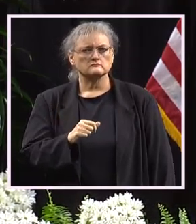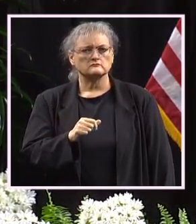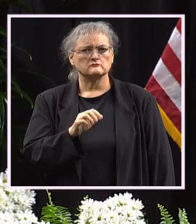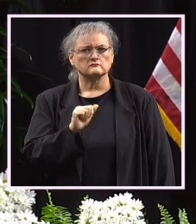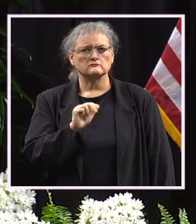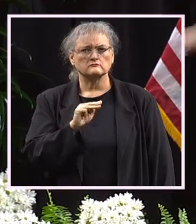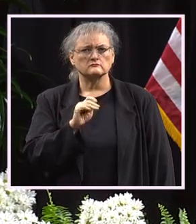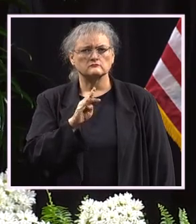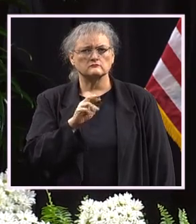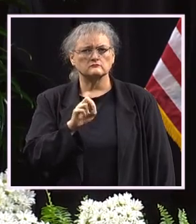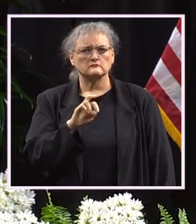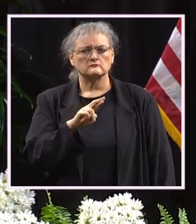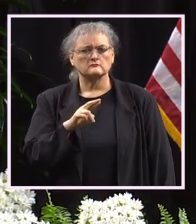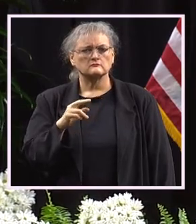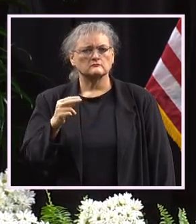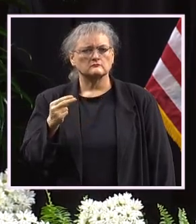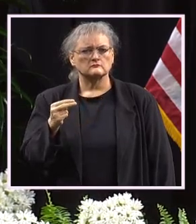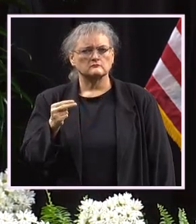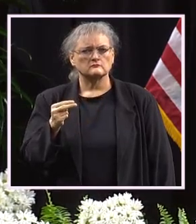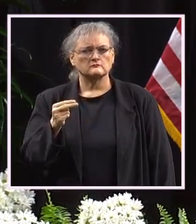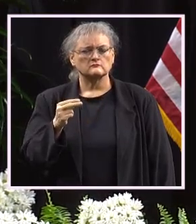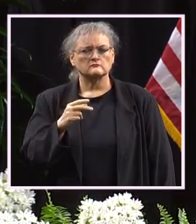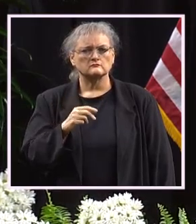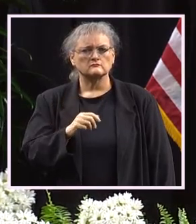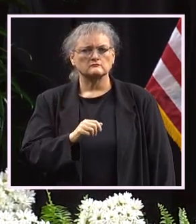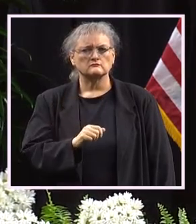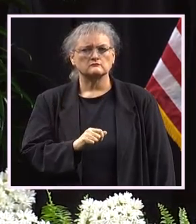Amber Lynn Hodge.